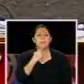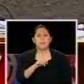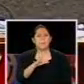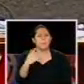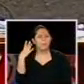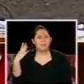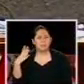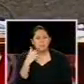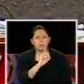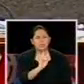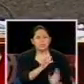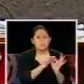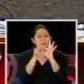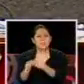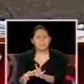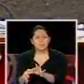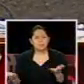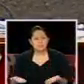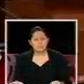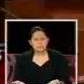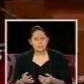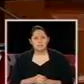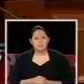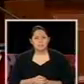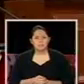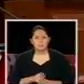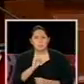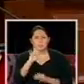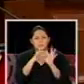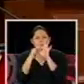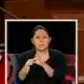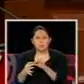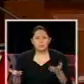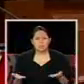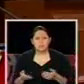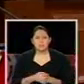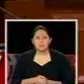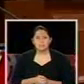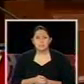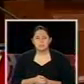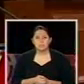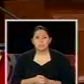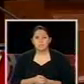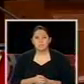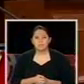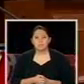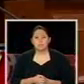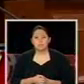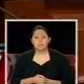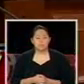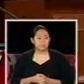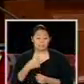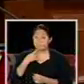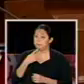the relevance of that? Your Honor, that question. Your Honor, he has already answered that he read